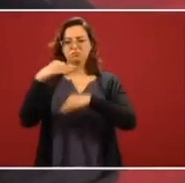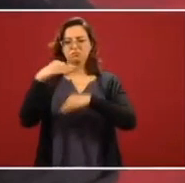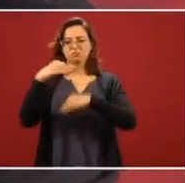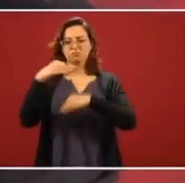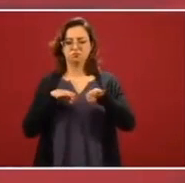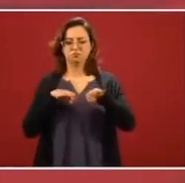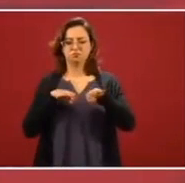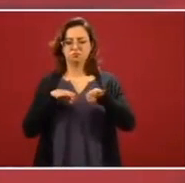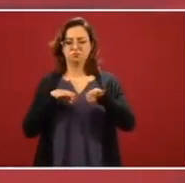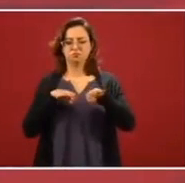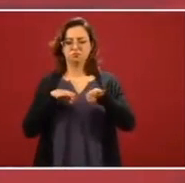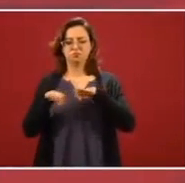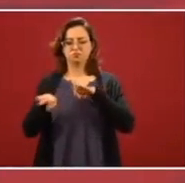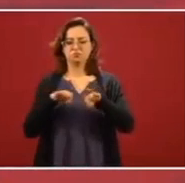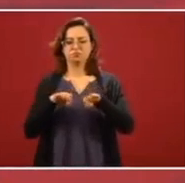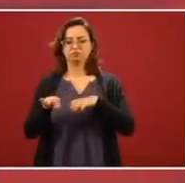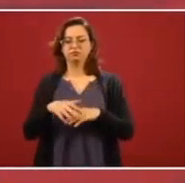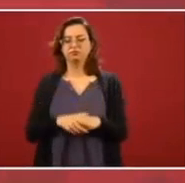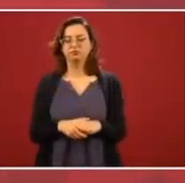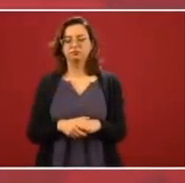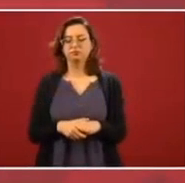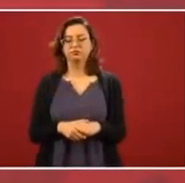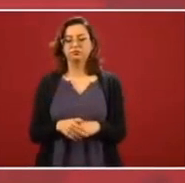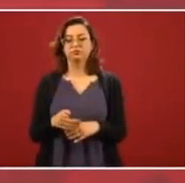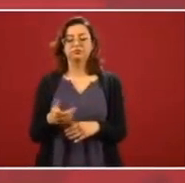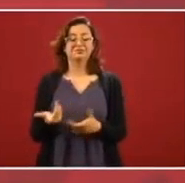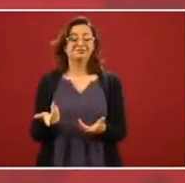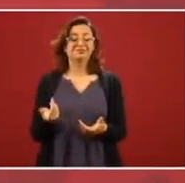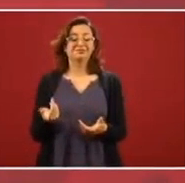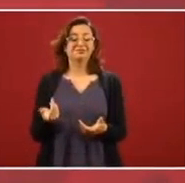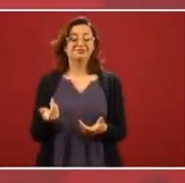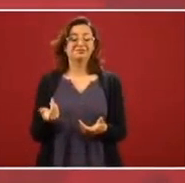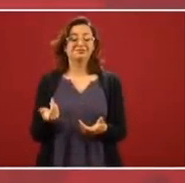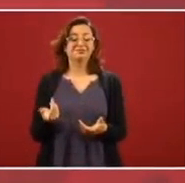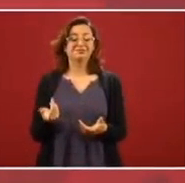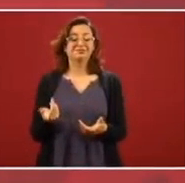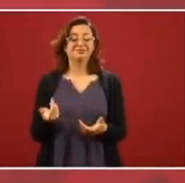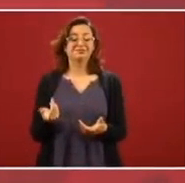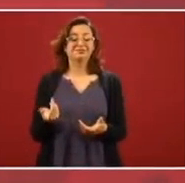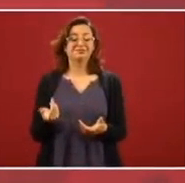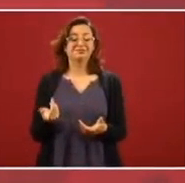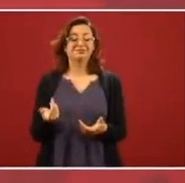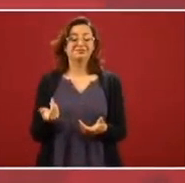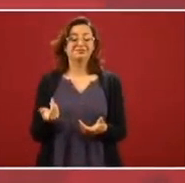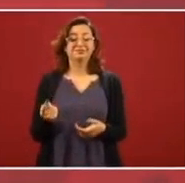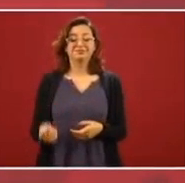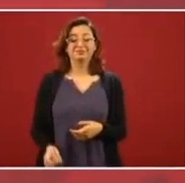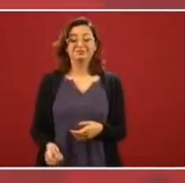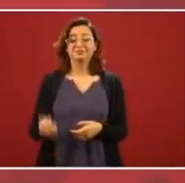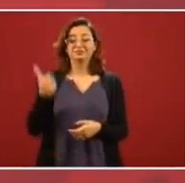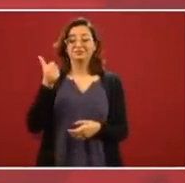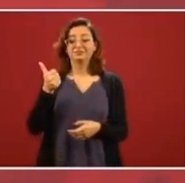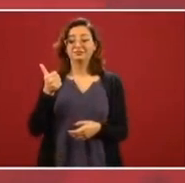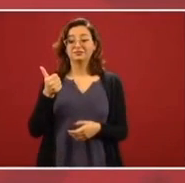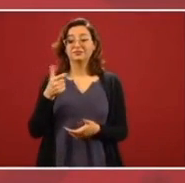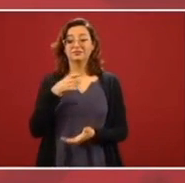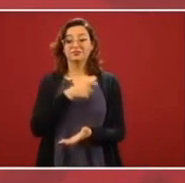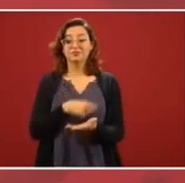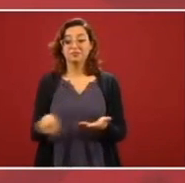includes, por primera vez en muchos años, for the first time in many years, se